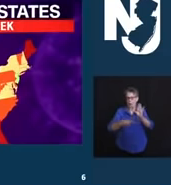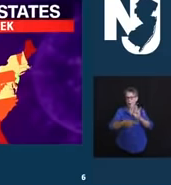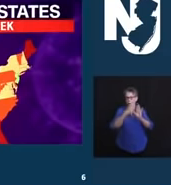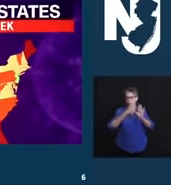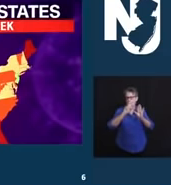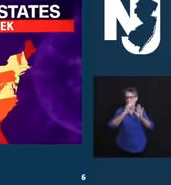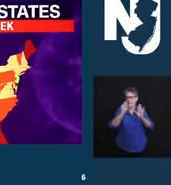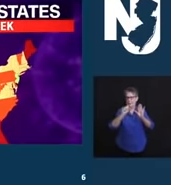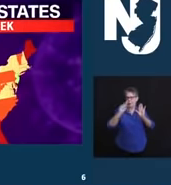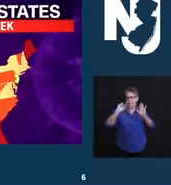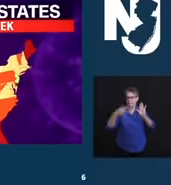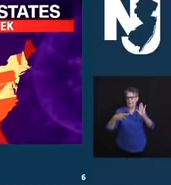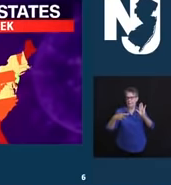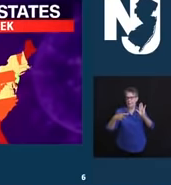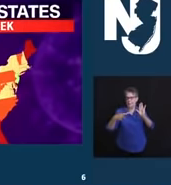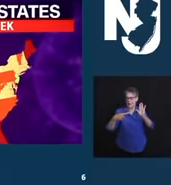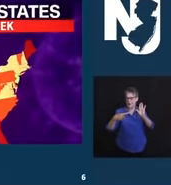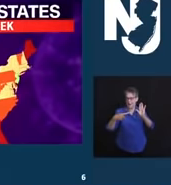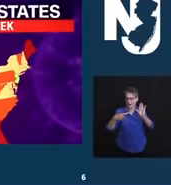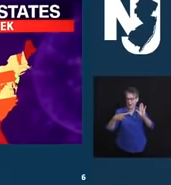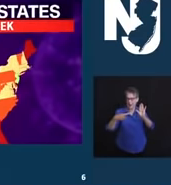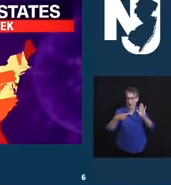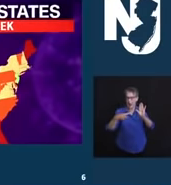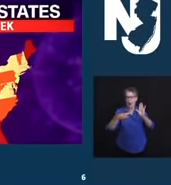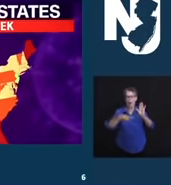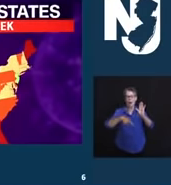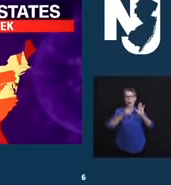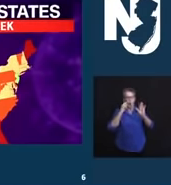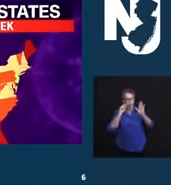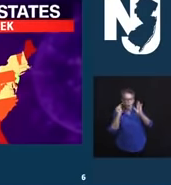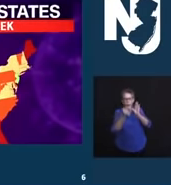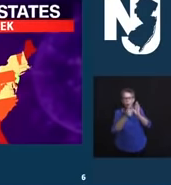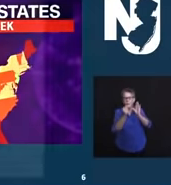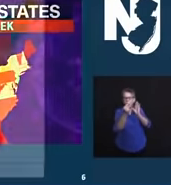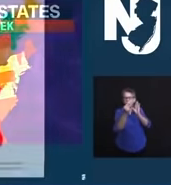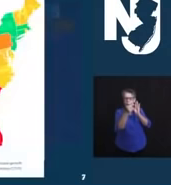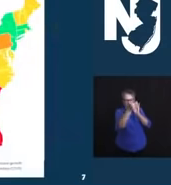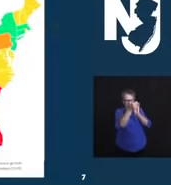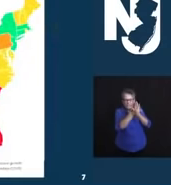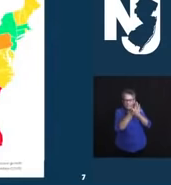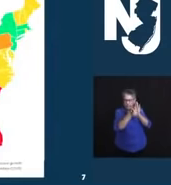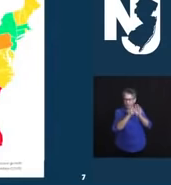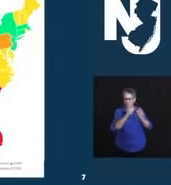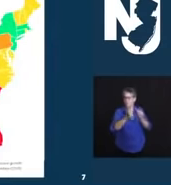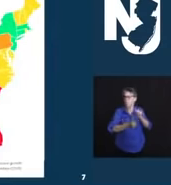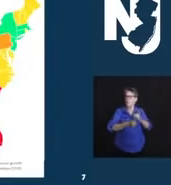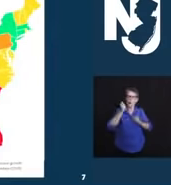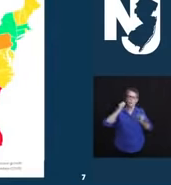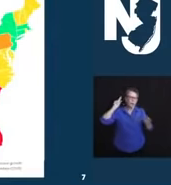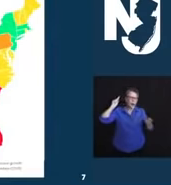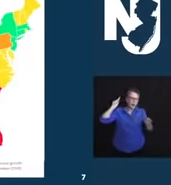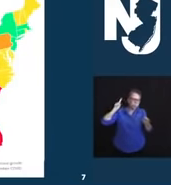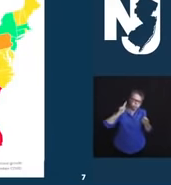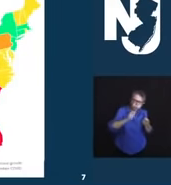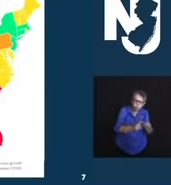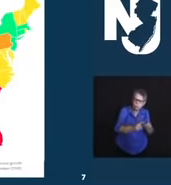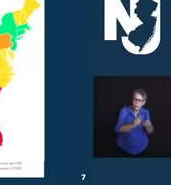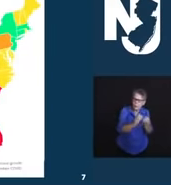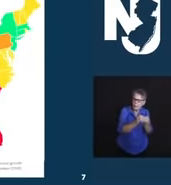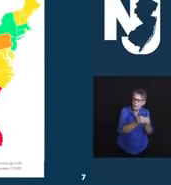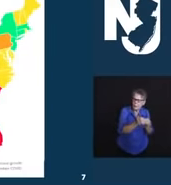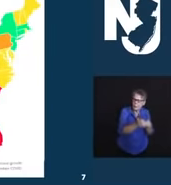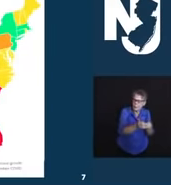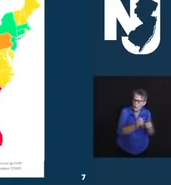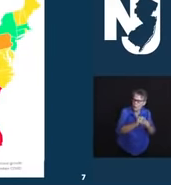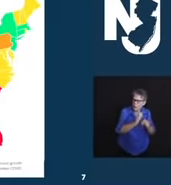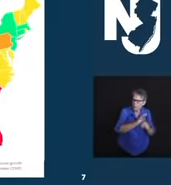in new cases of 50% or more. And the trackers, similarly, at COVID Act Now, and we've shown you